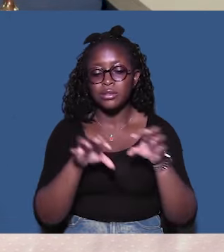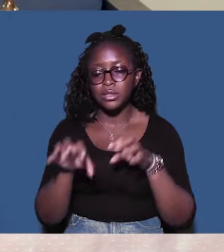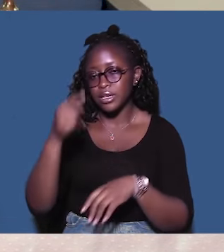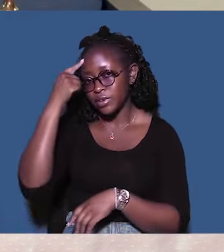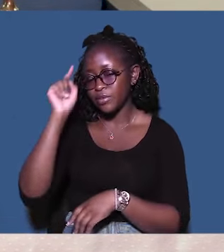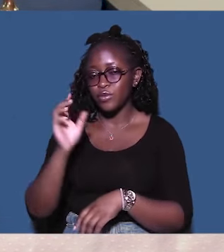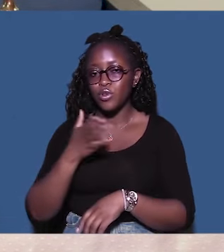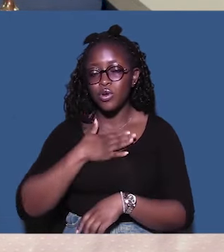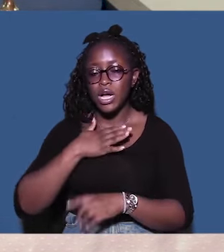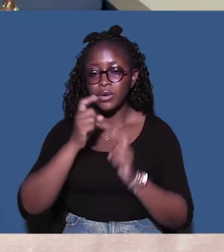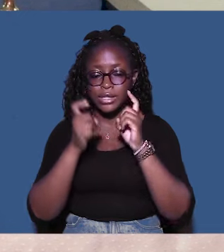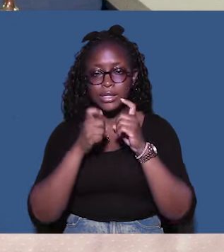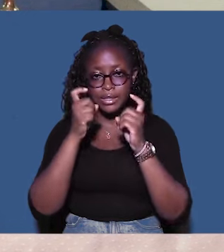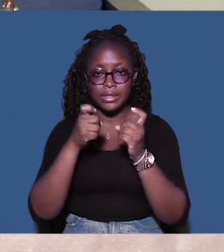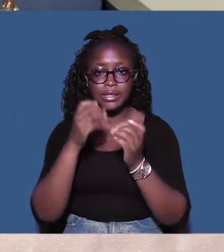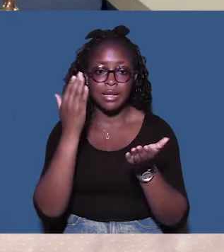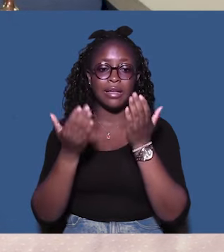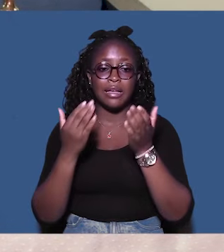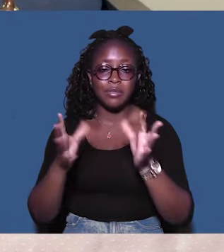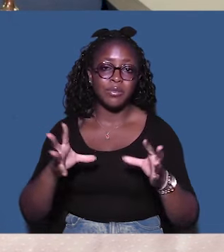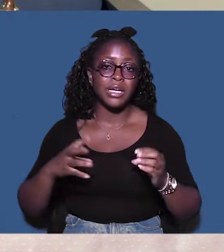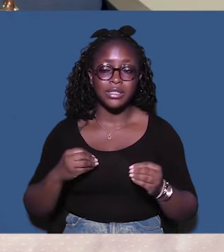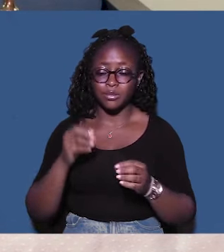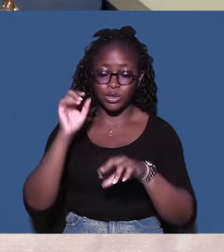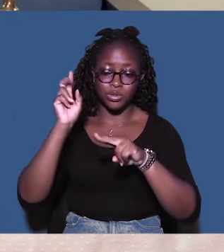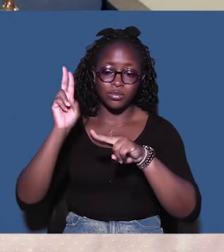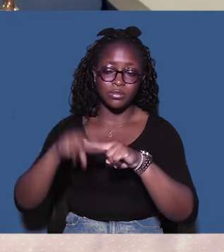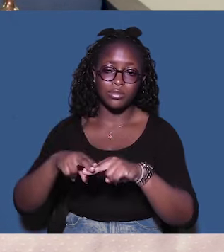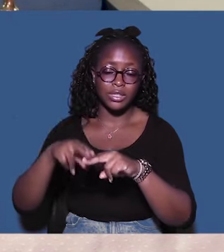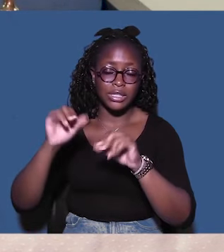was comfortable. But because of